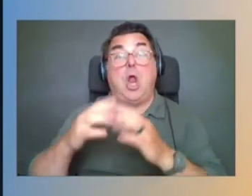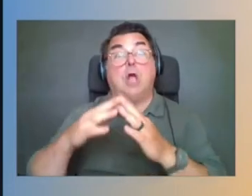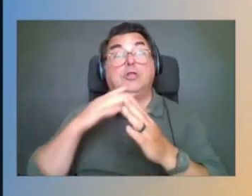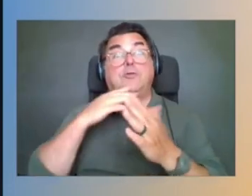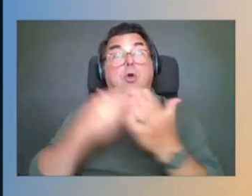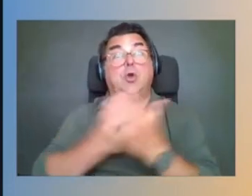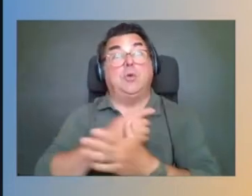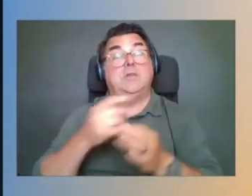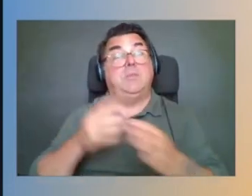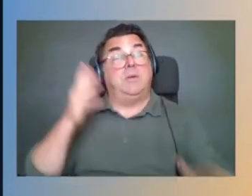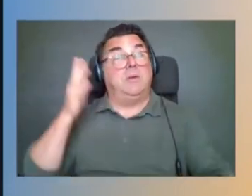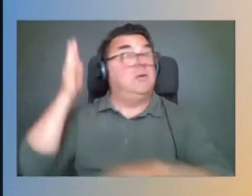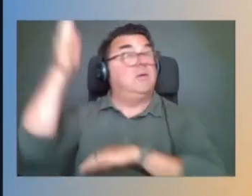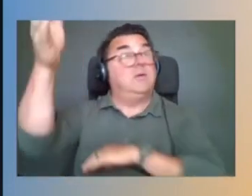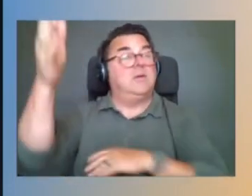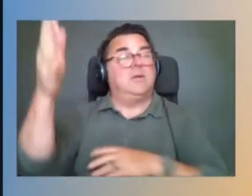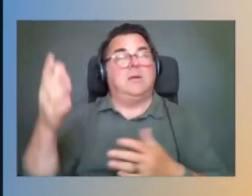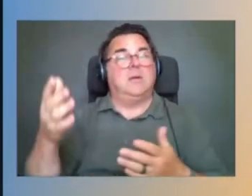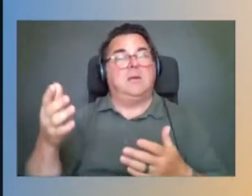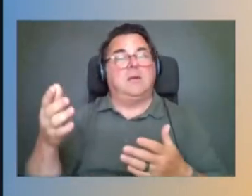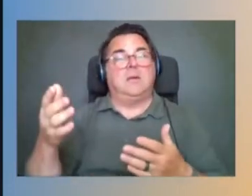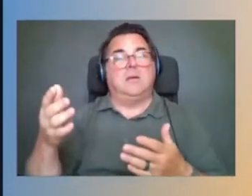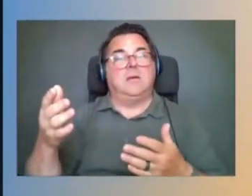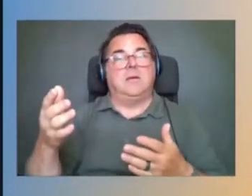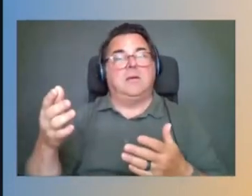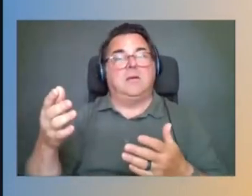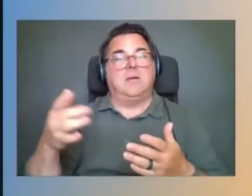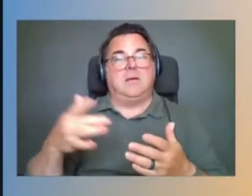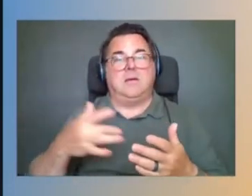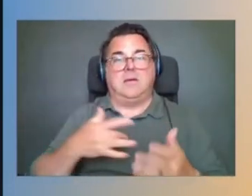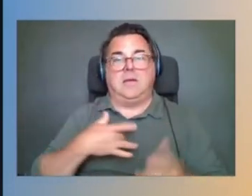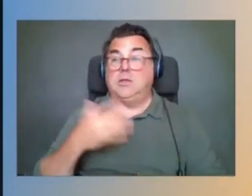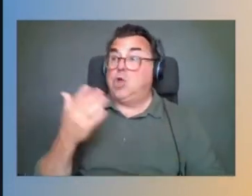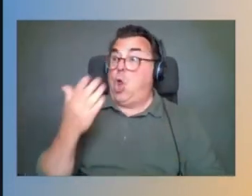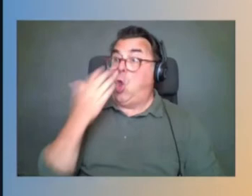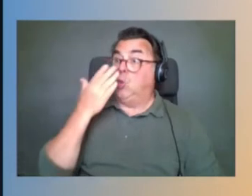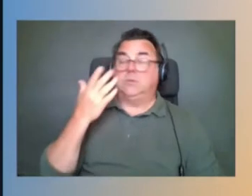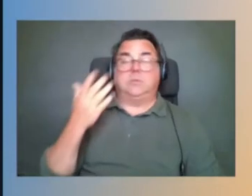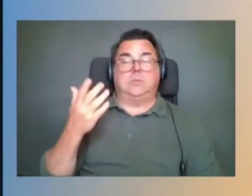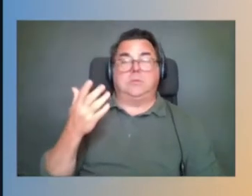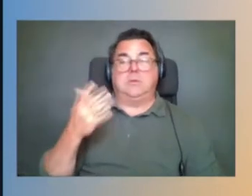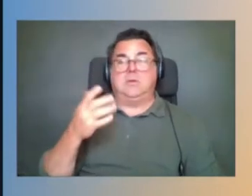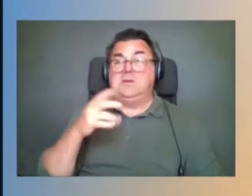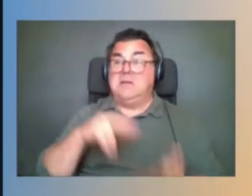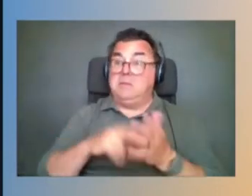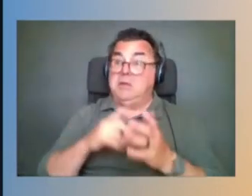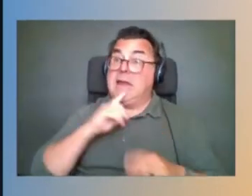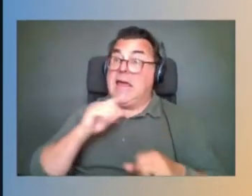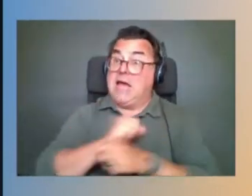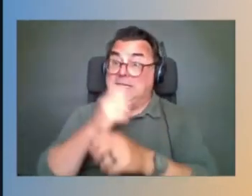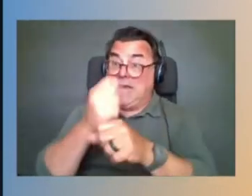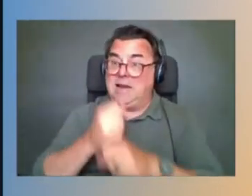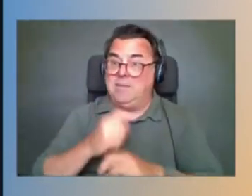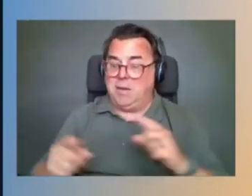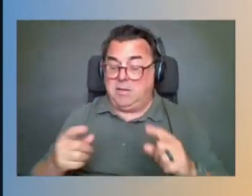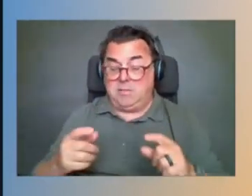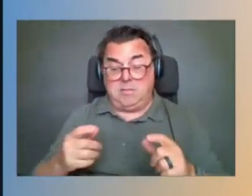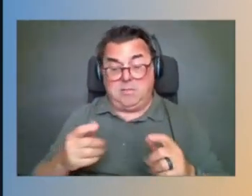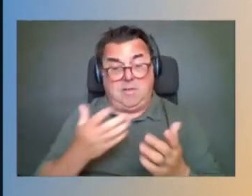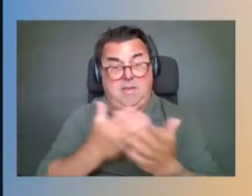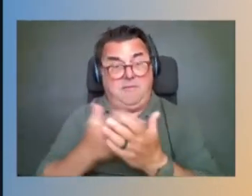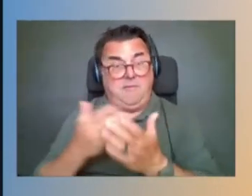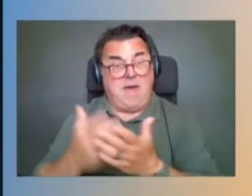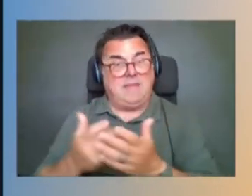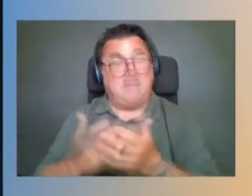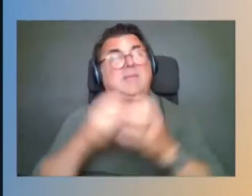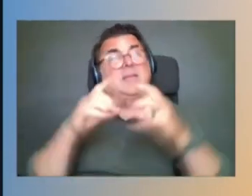just said it's closer for it to be available to you. It doesn't usually mean you can get it, but the fact that it's all cloud-based means